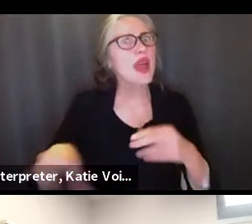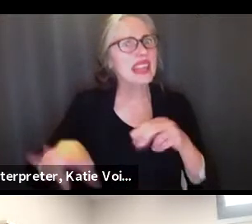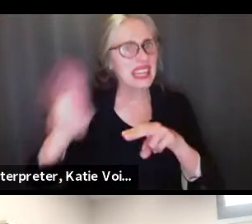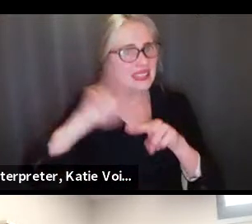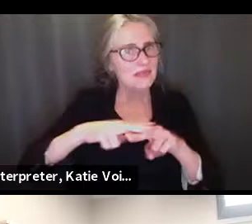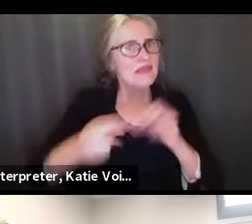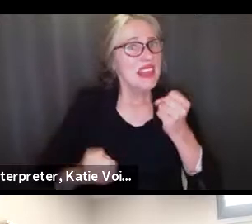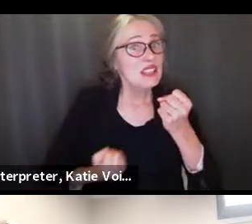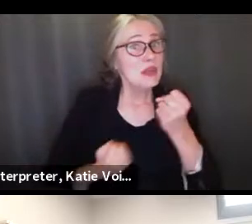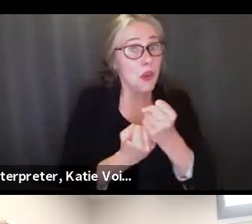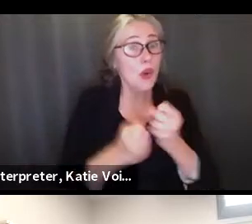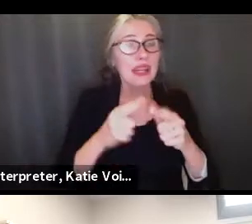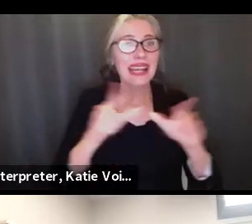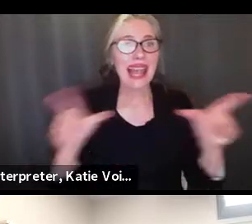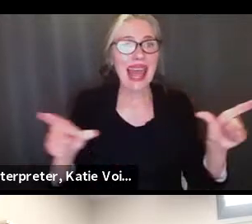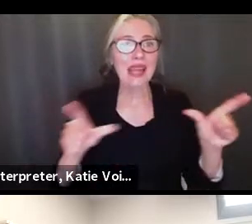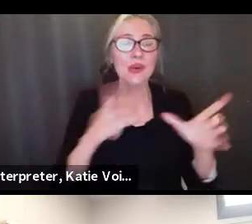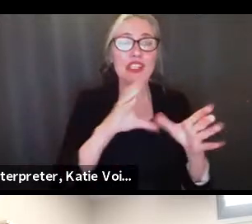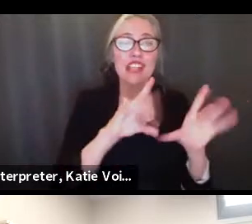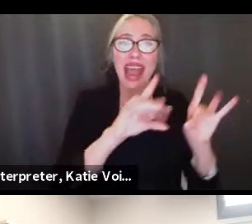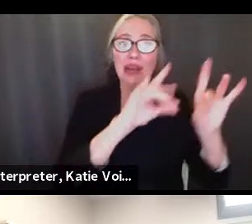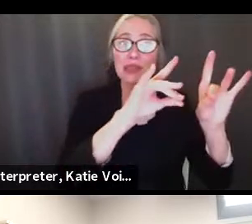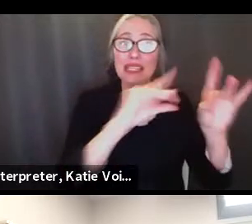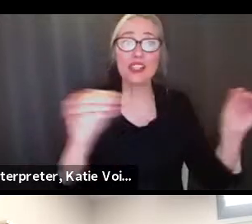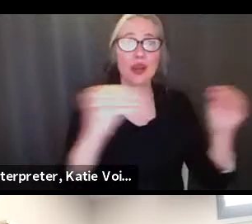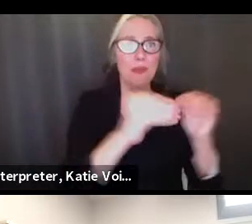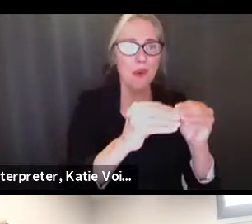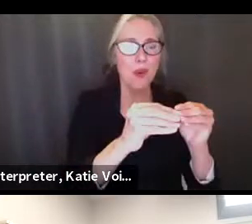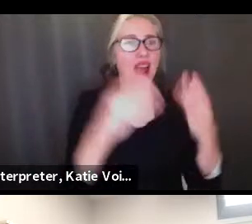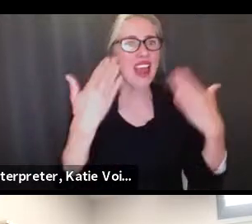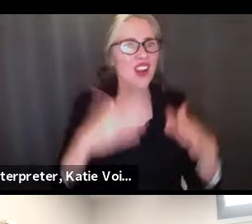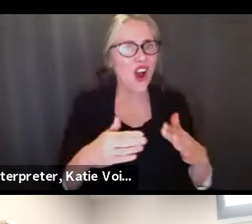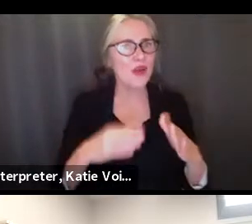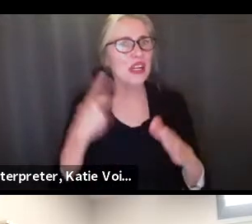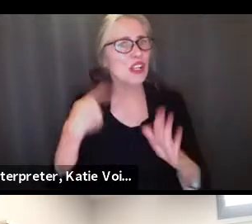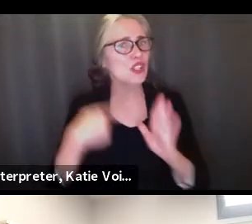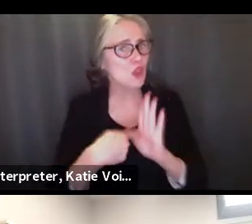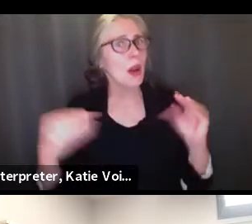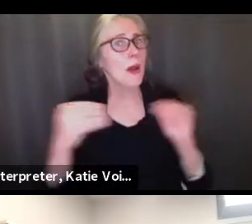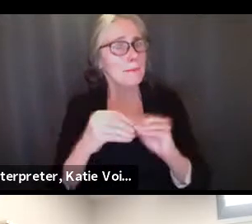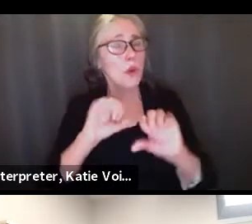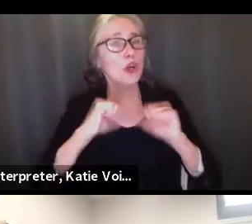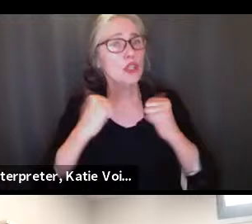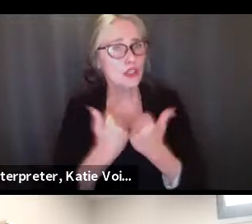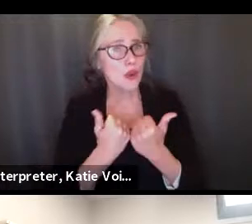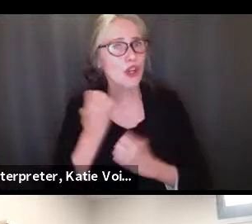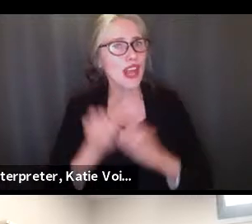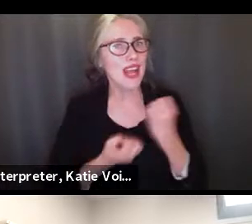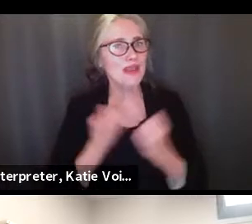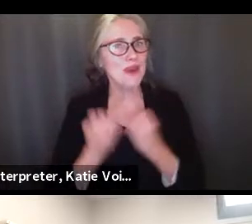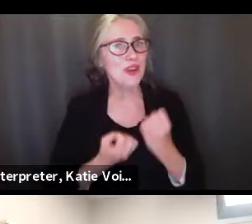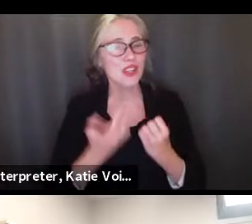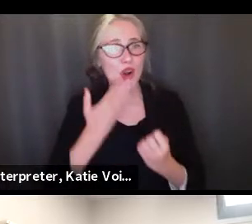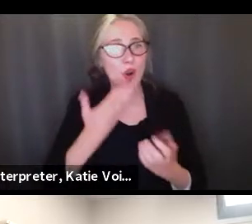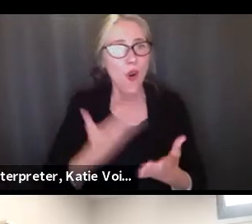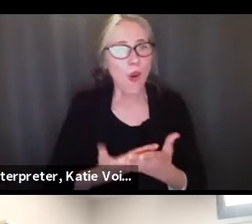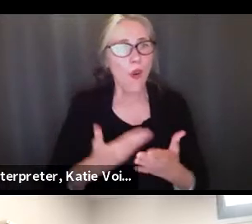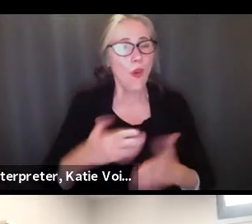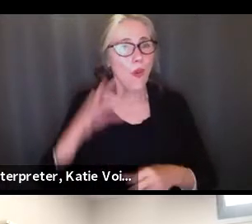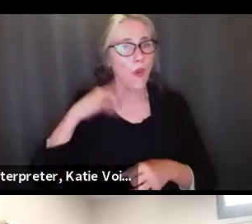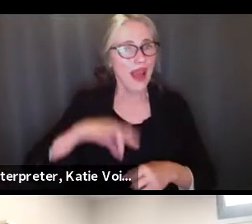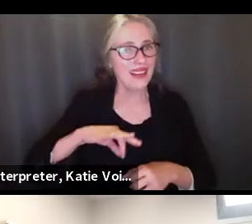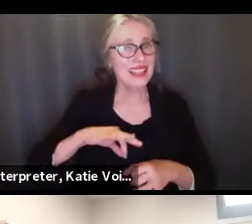and is building social and emotional wellness in Tier 1. Next slide, back to Michelle.